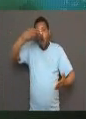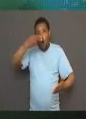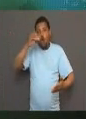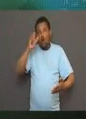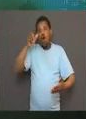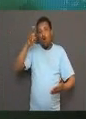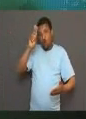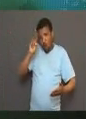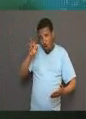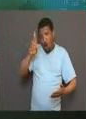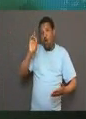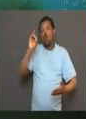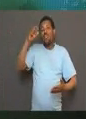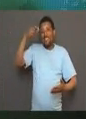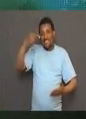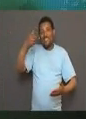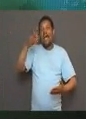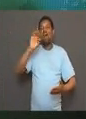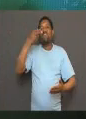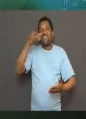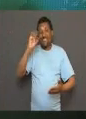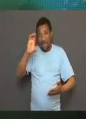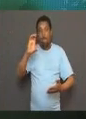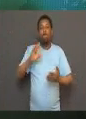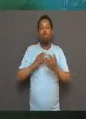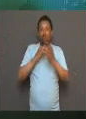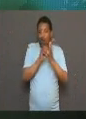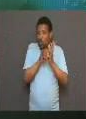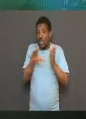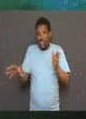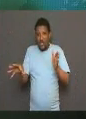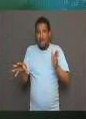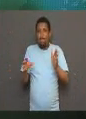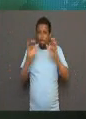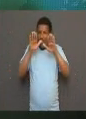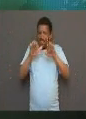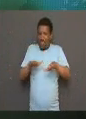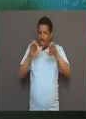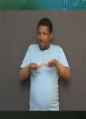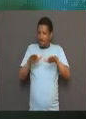homolographic projections maintain accuracy of shape.